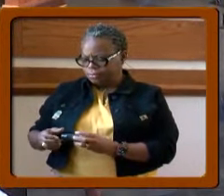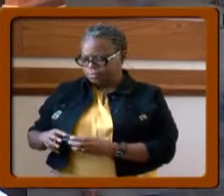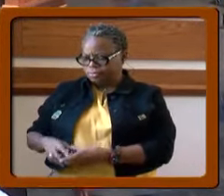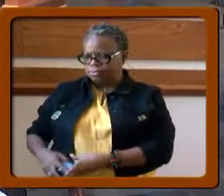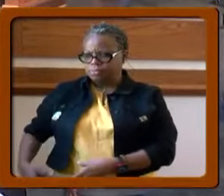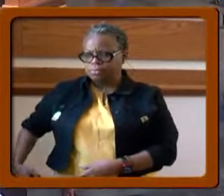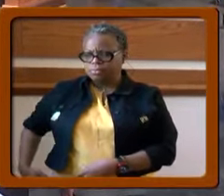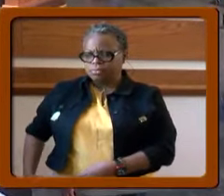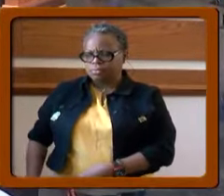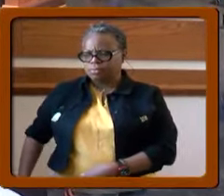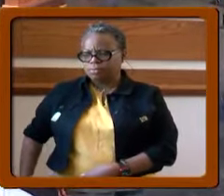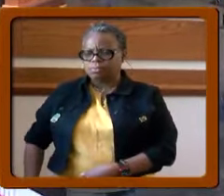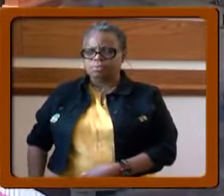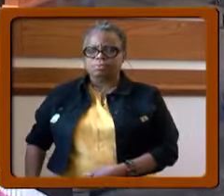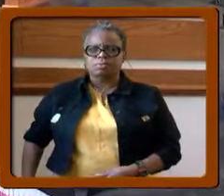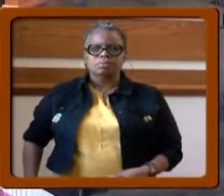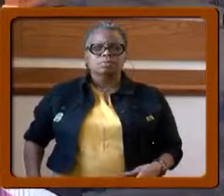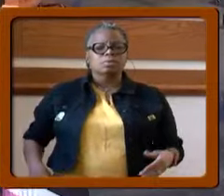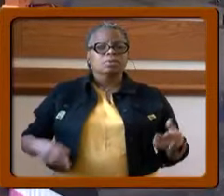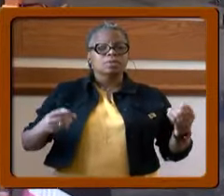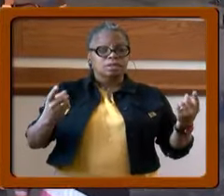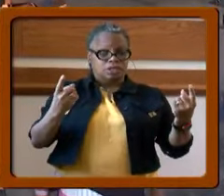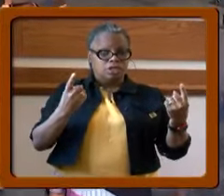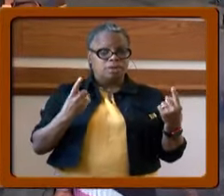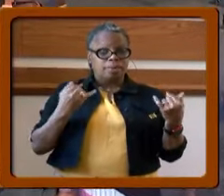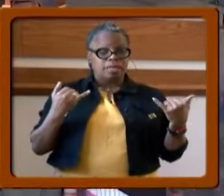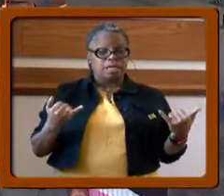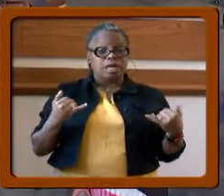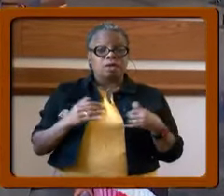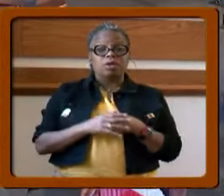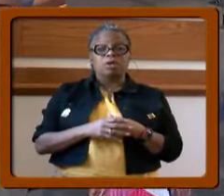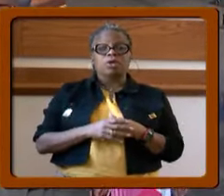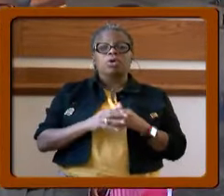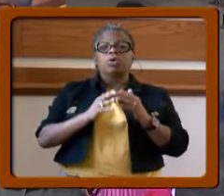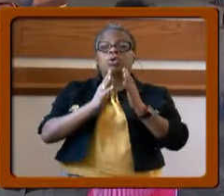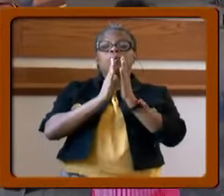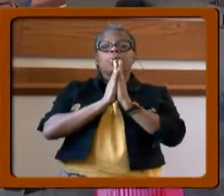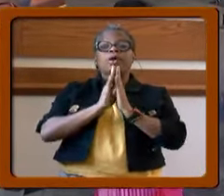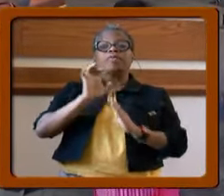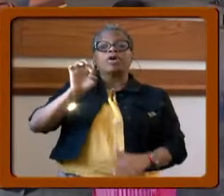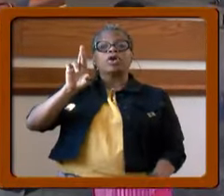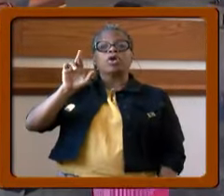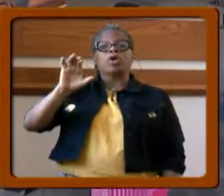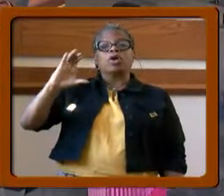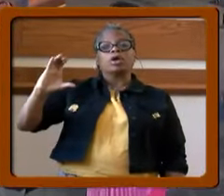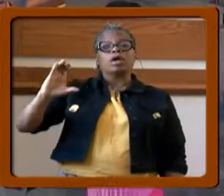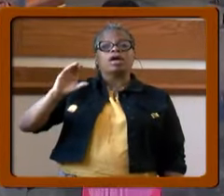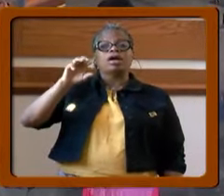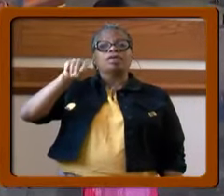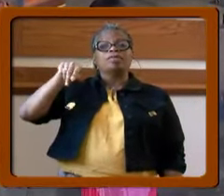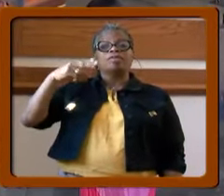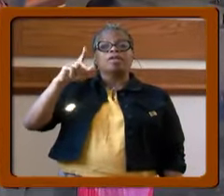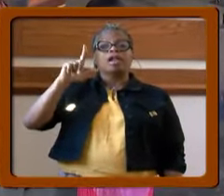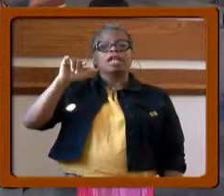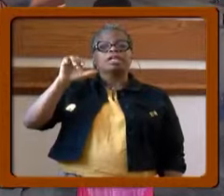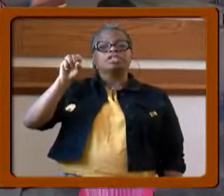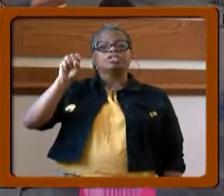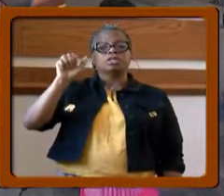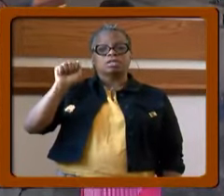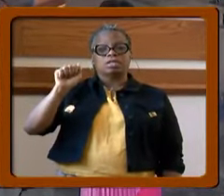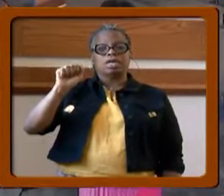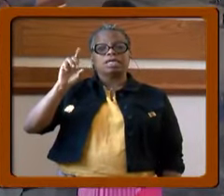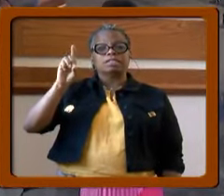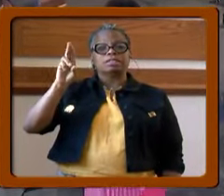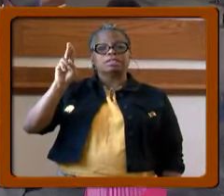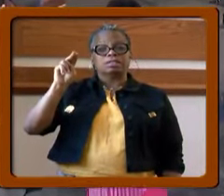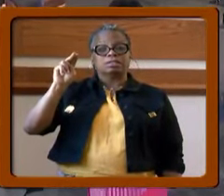As they come, let me say that we lift up Eric and Felicia Dunlap, lost their aunt, Dorothy